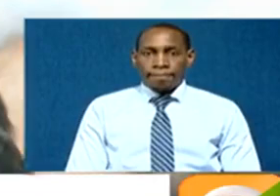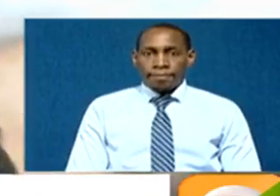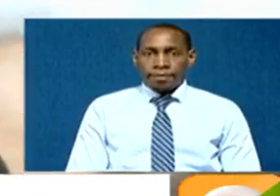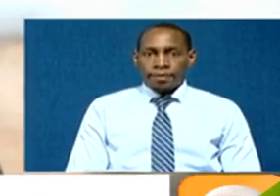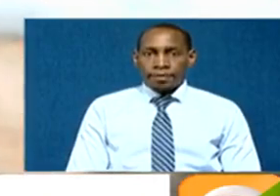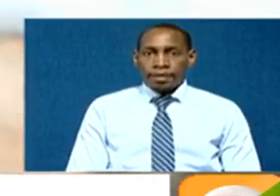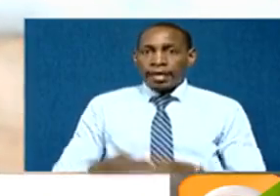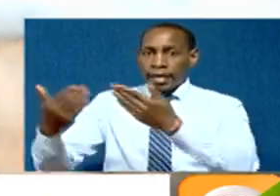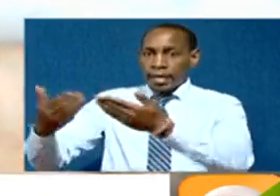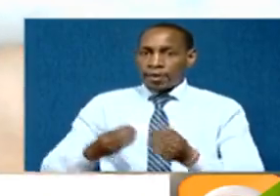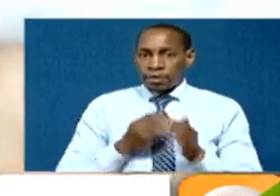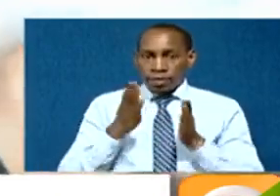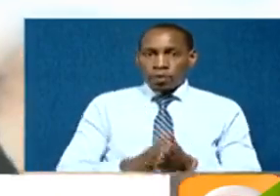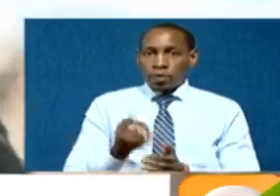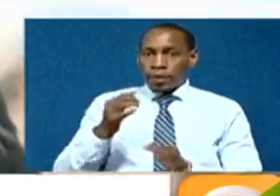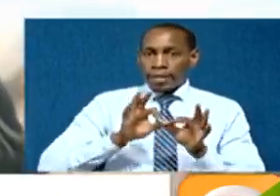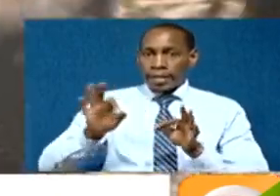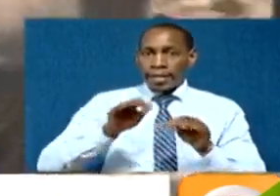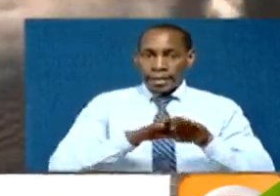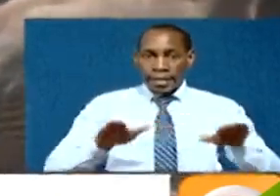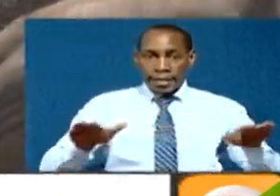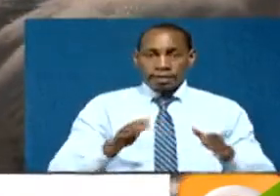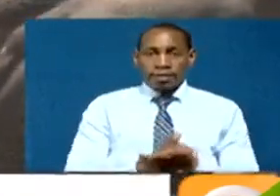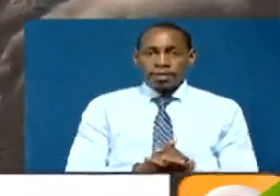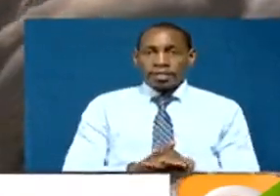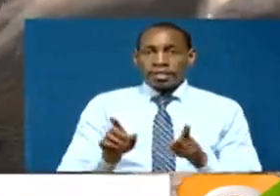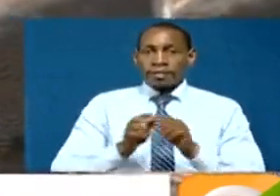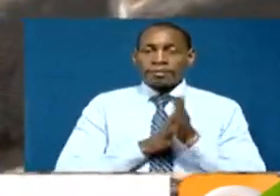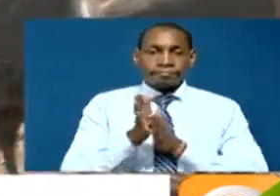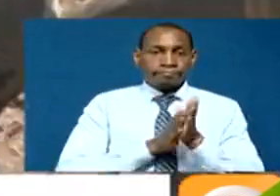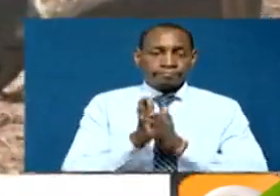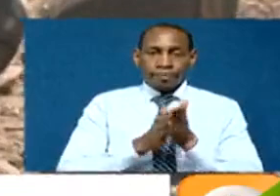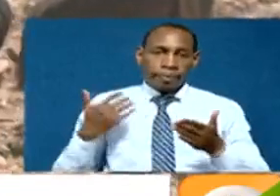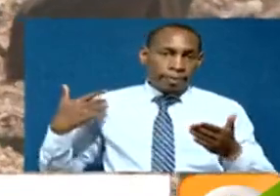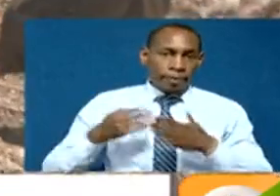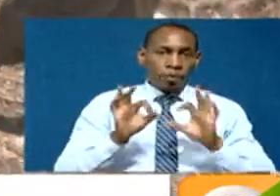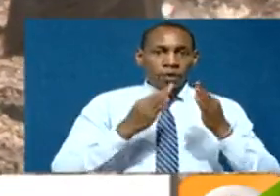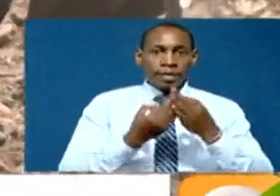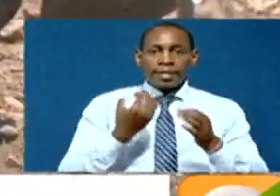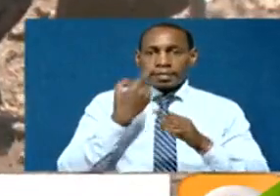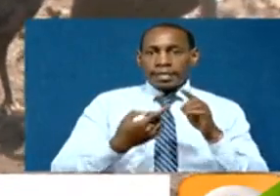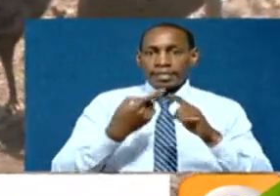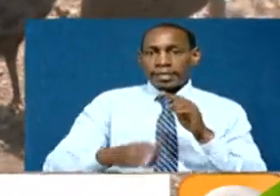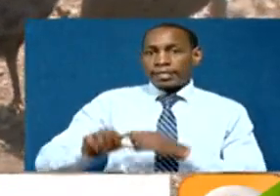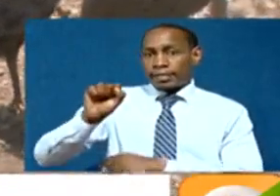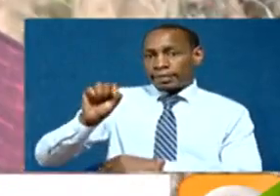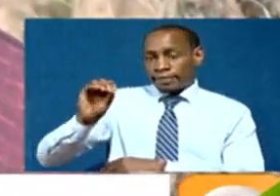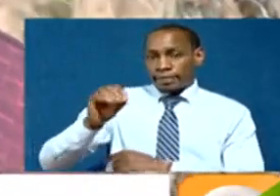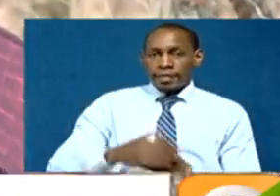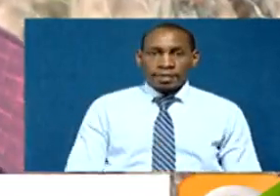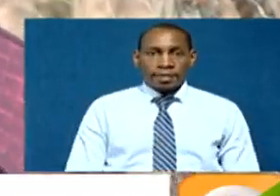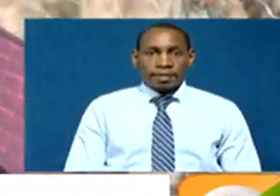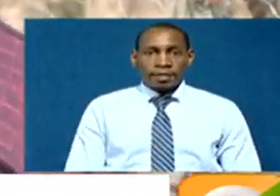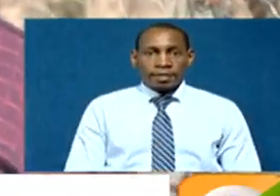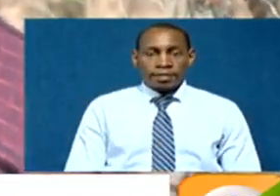invite visitors to this one-acre farm. It is a passion that has run through his family for over 5 decades. Yeah,